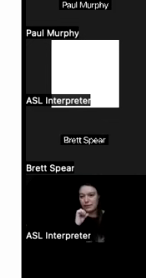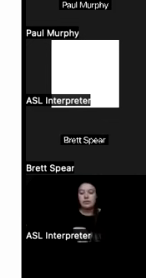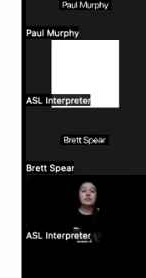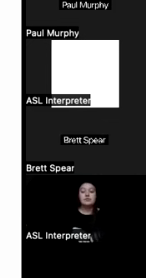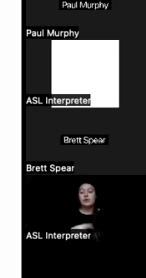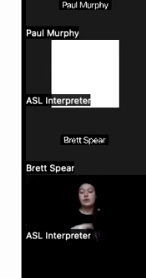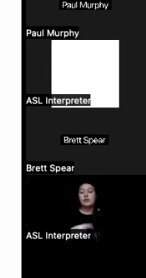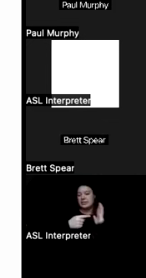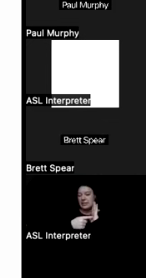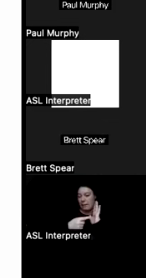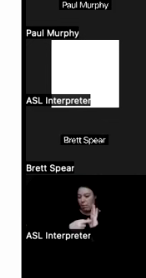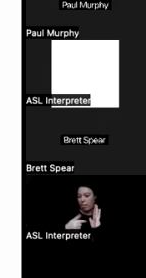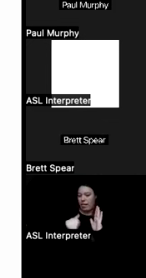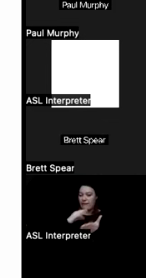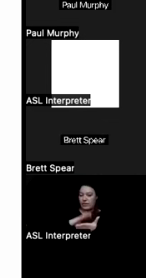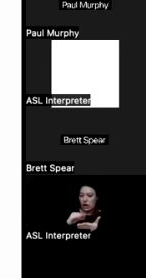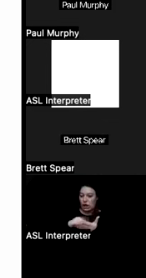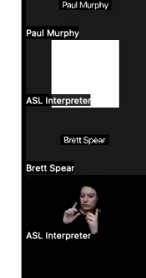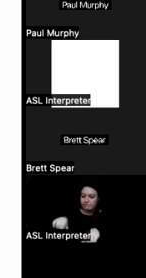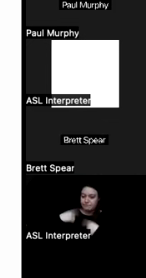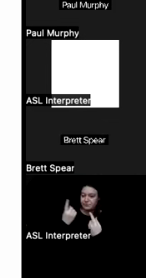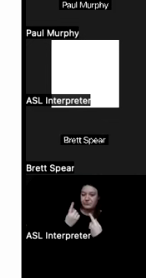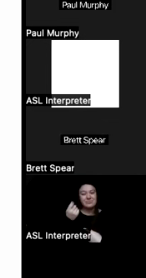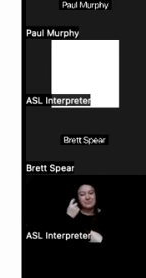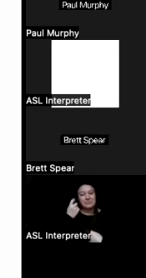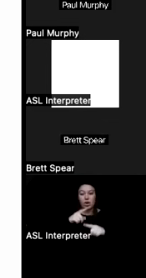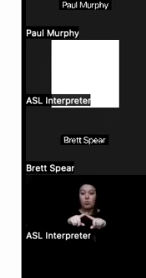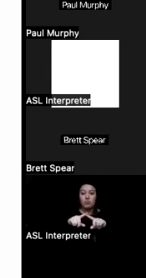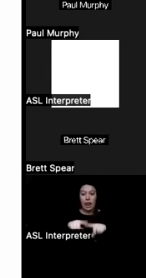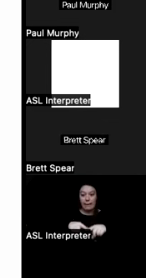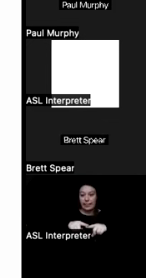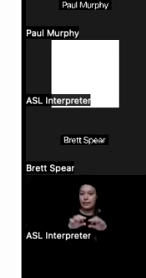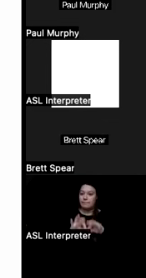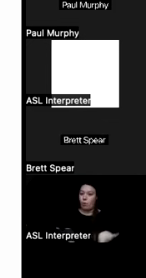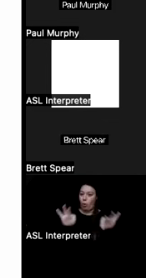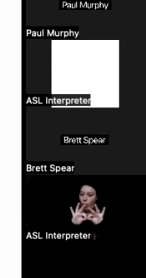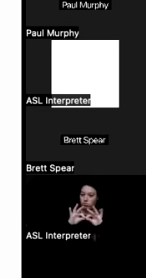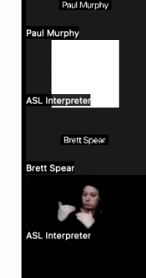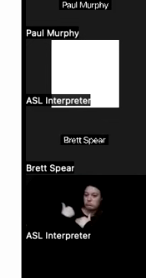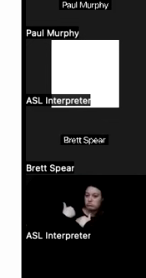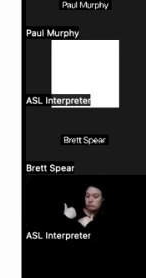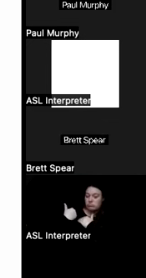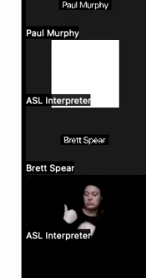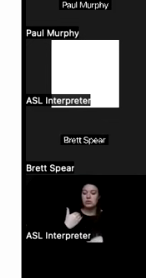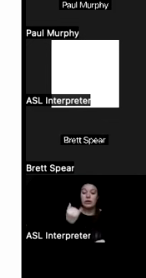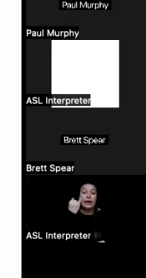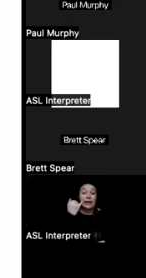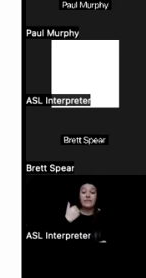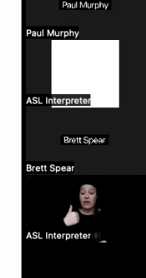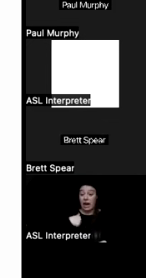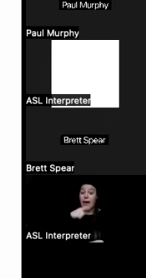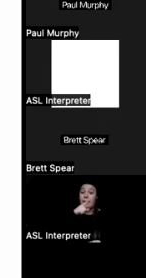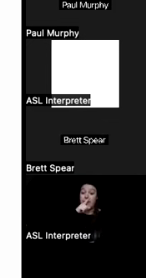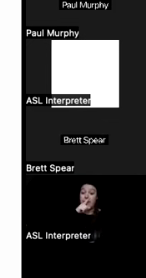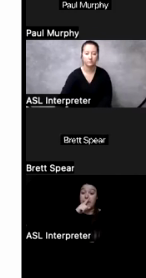is reliability is something that's very important. If we provide support, and we promise that, let's make sure that we provide it in real